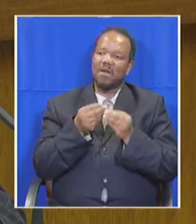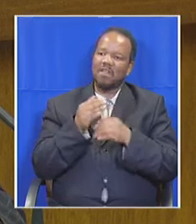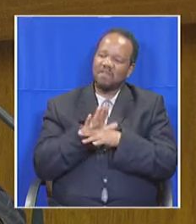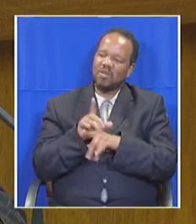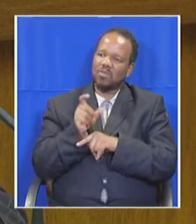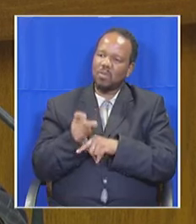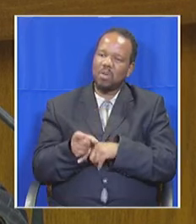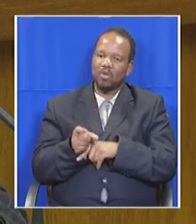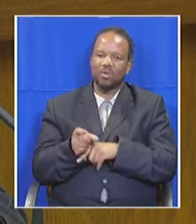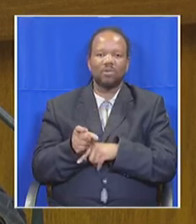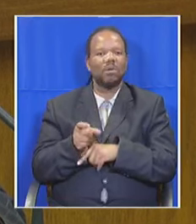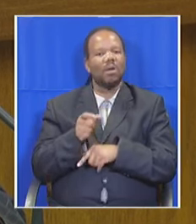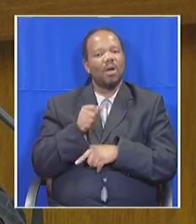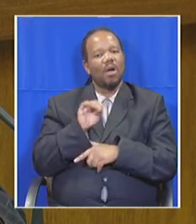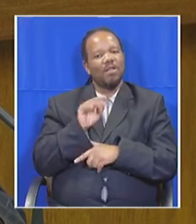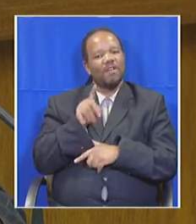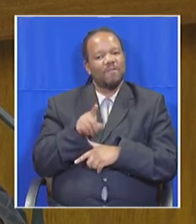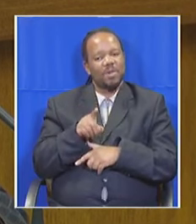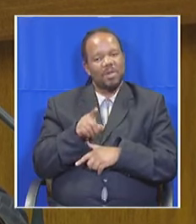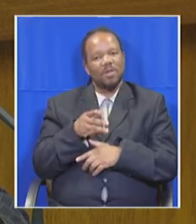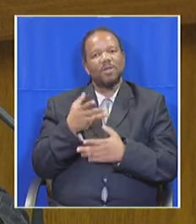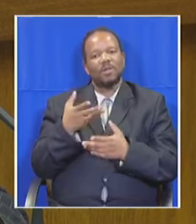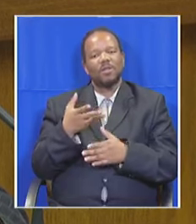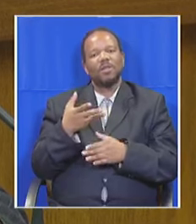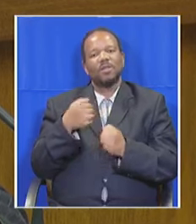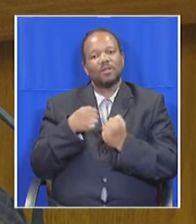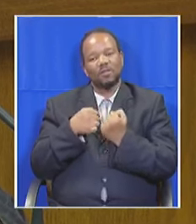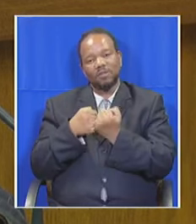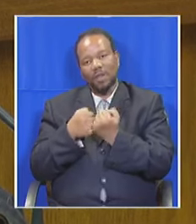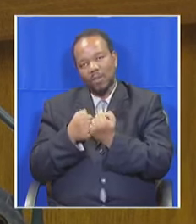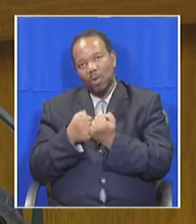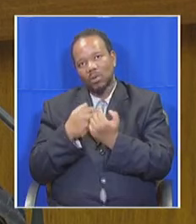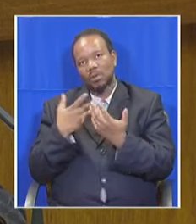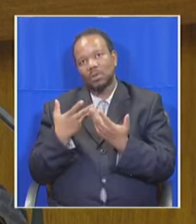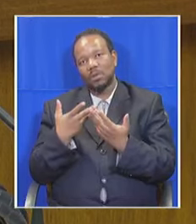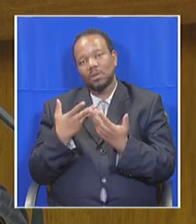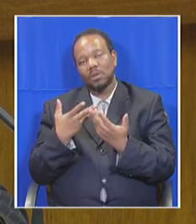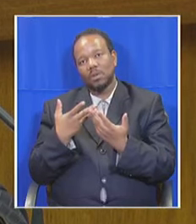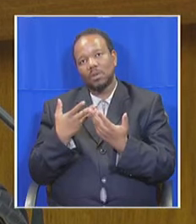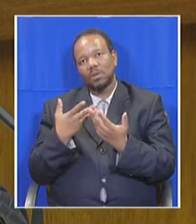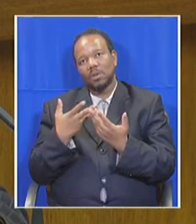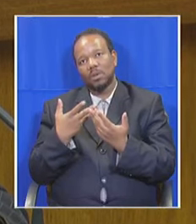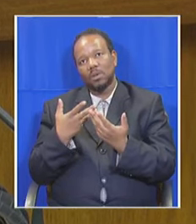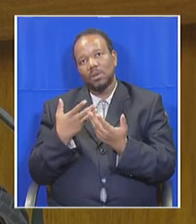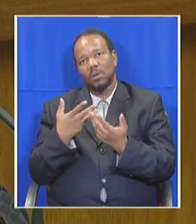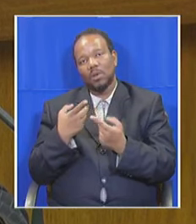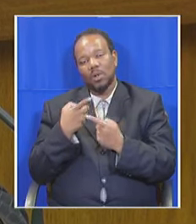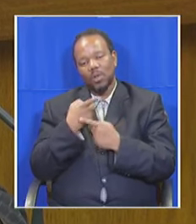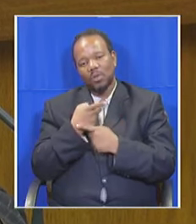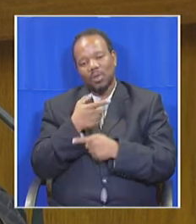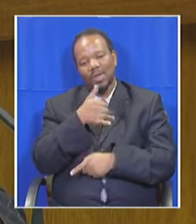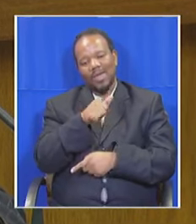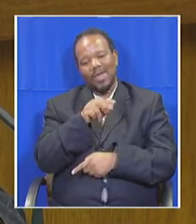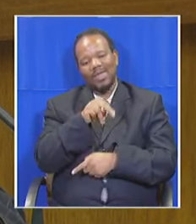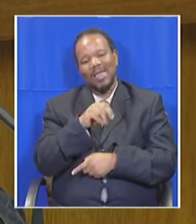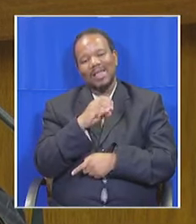The IFP, however, goes along with those parties, especially the ANC, who argue that the